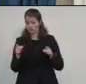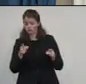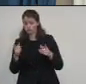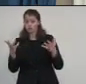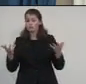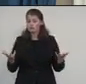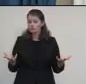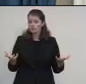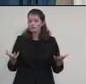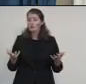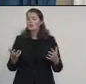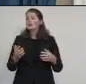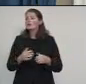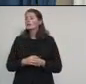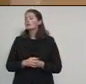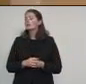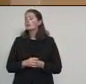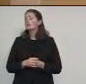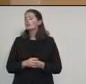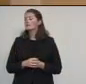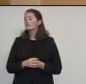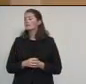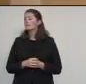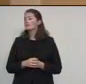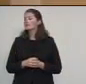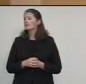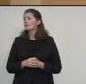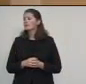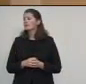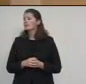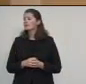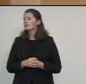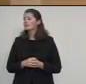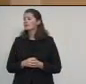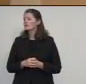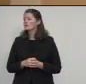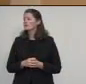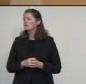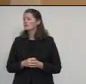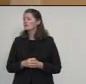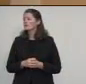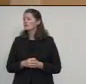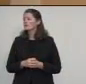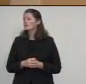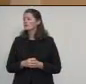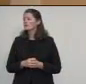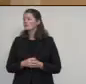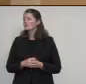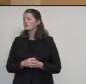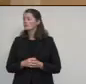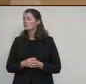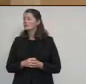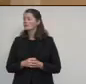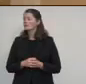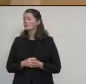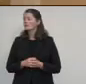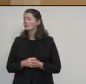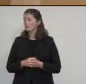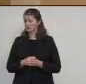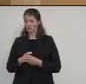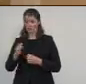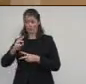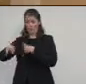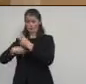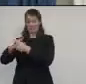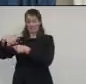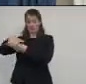you clarify what you mean by the beginning of phase one, or the bar not open till phase